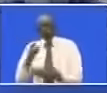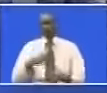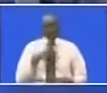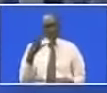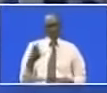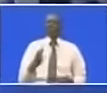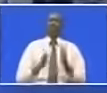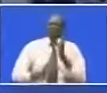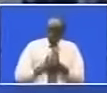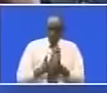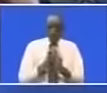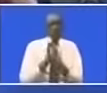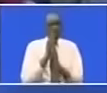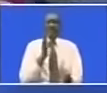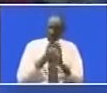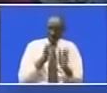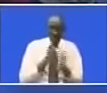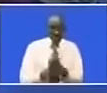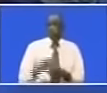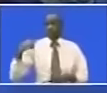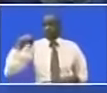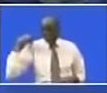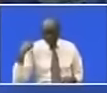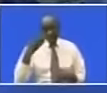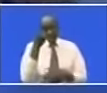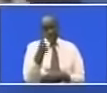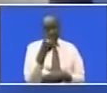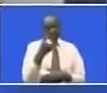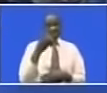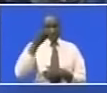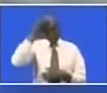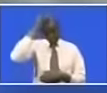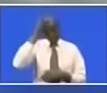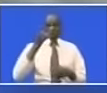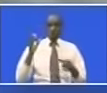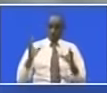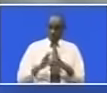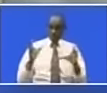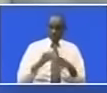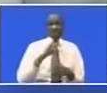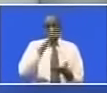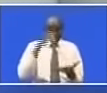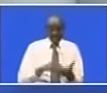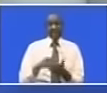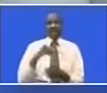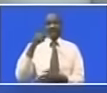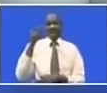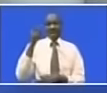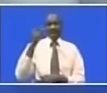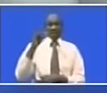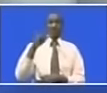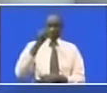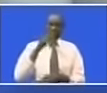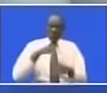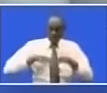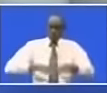are gaining momentum by the day. Volunteers at the Demis Sisters Community Center in Kangemi have been working on an attire